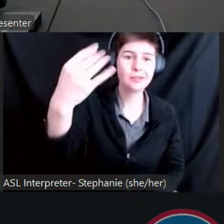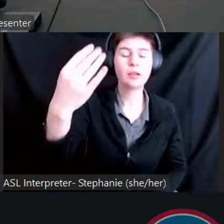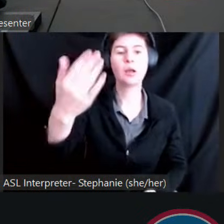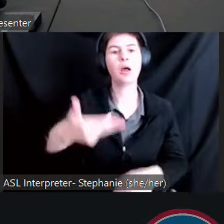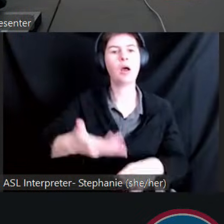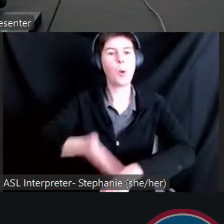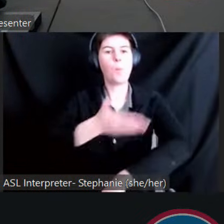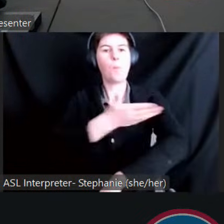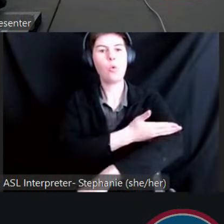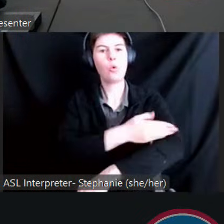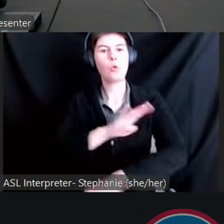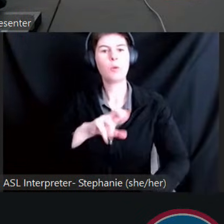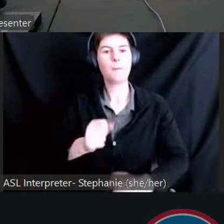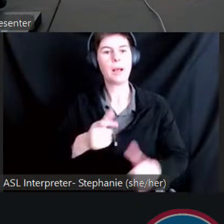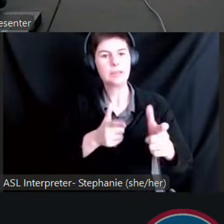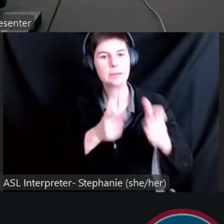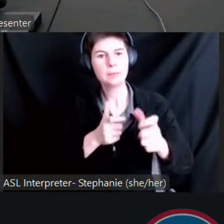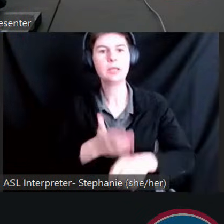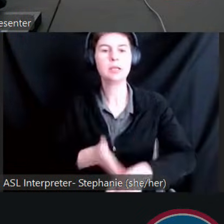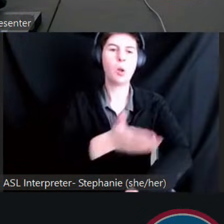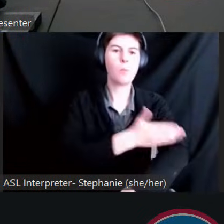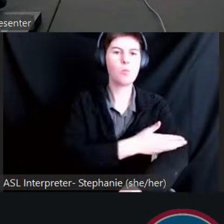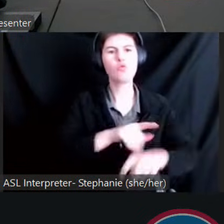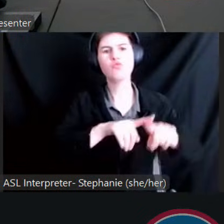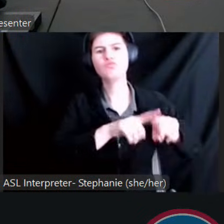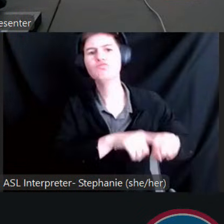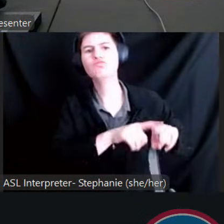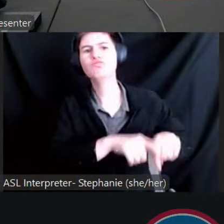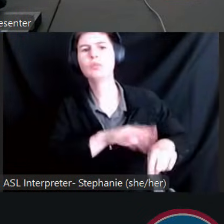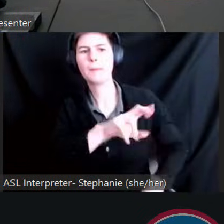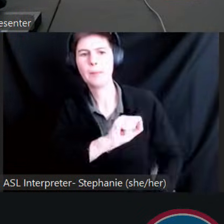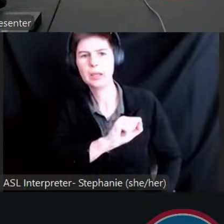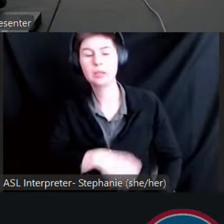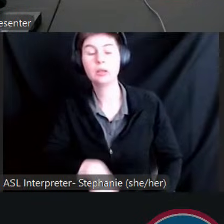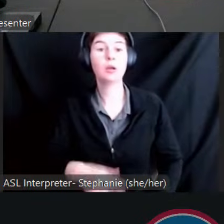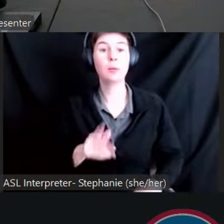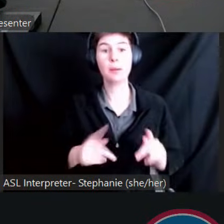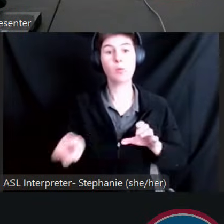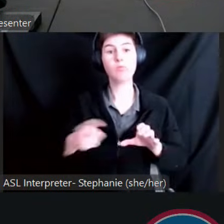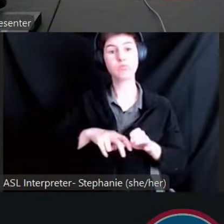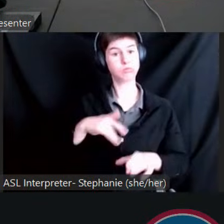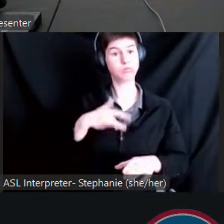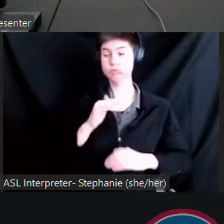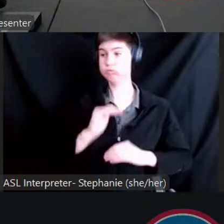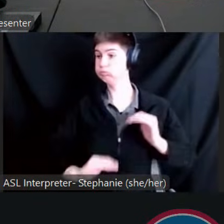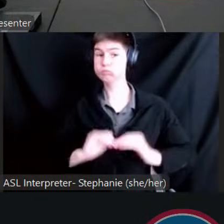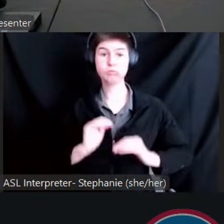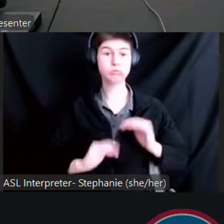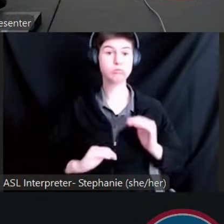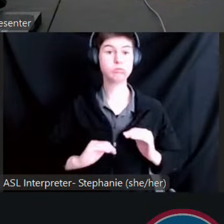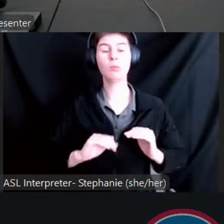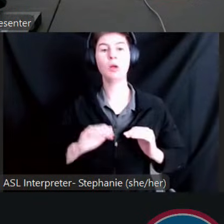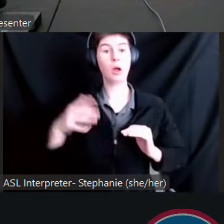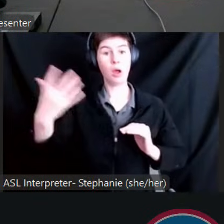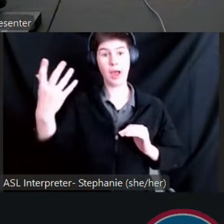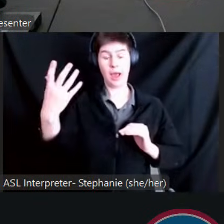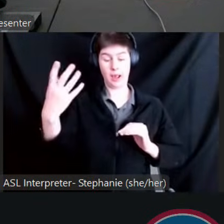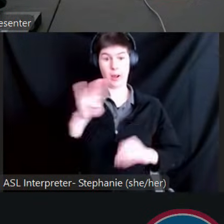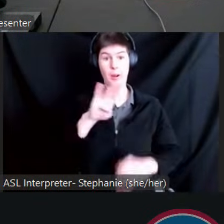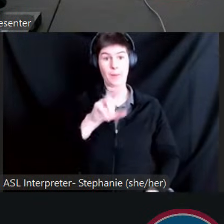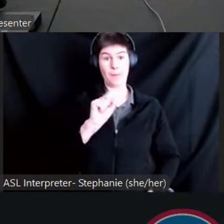reliability, and rider comfort and safety at the bus stops themselves, basically on the built environment outside of the